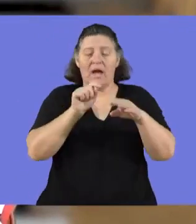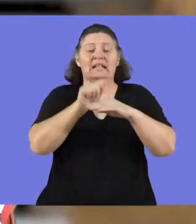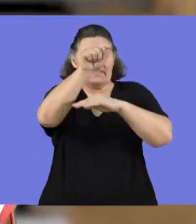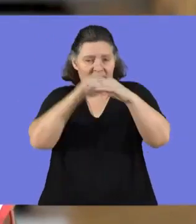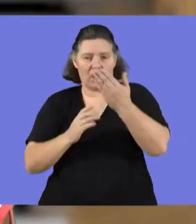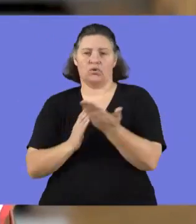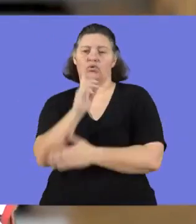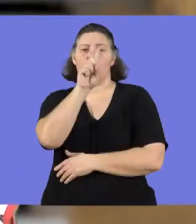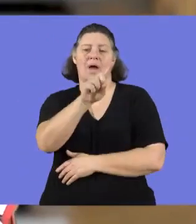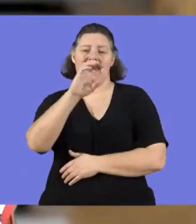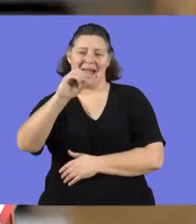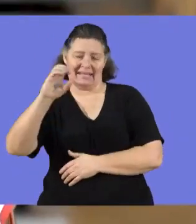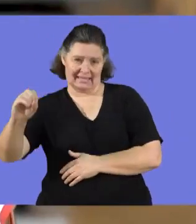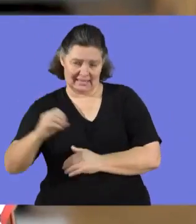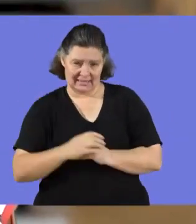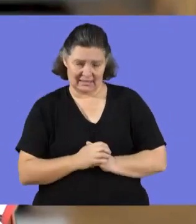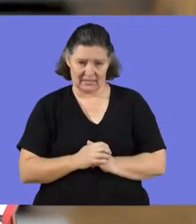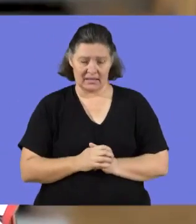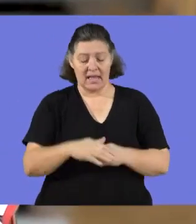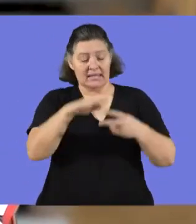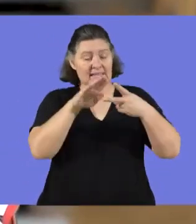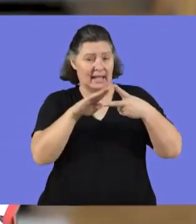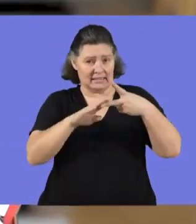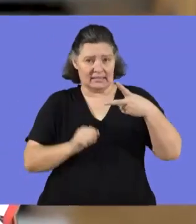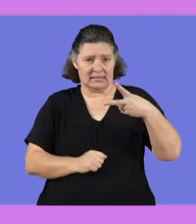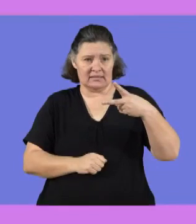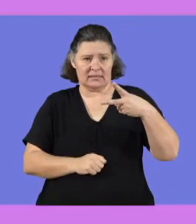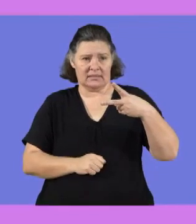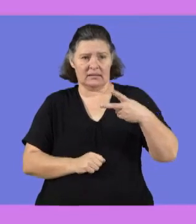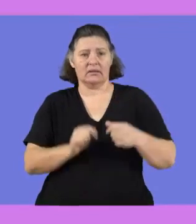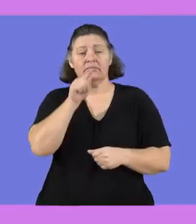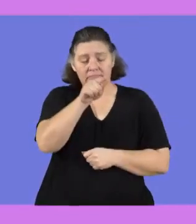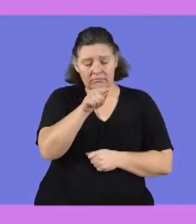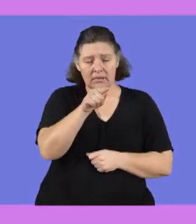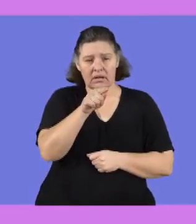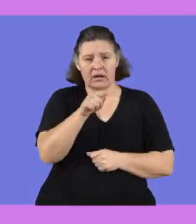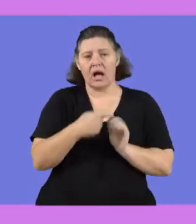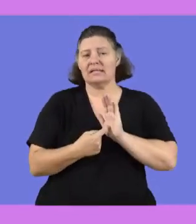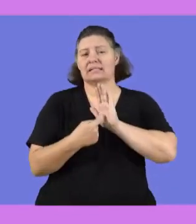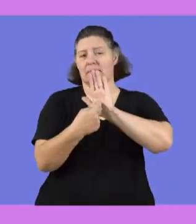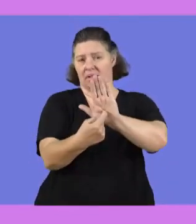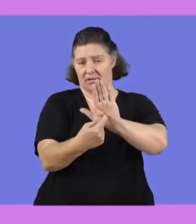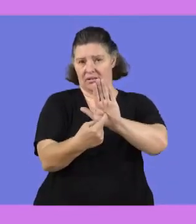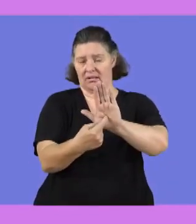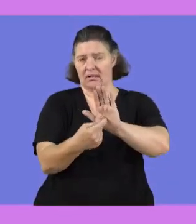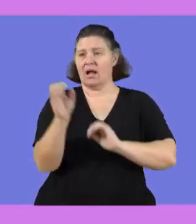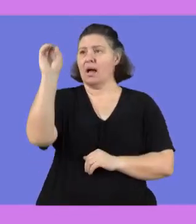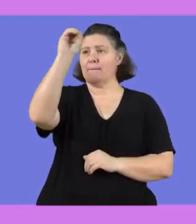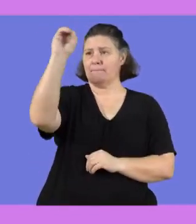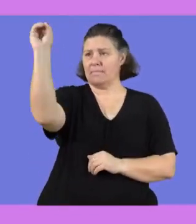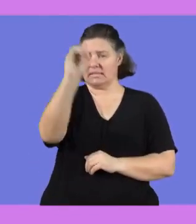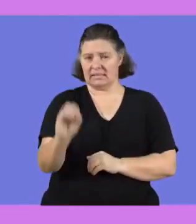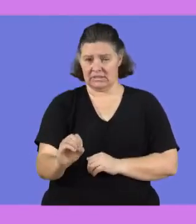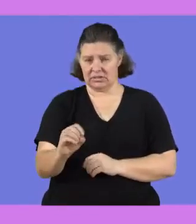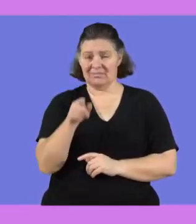by 100, most importantly. Secondly, this is the sign which is used to express